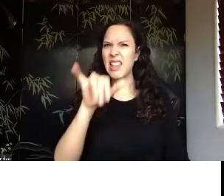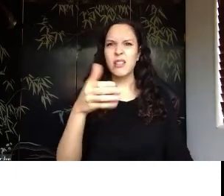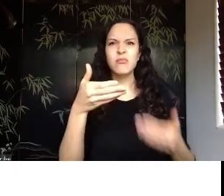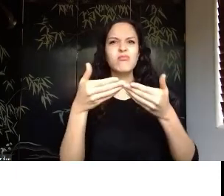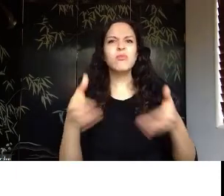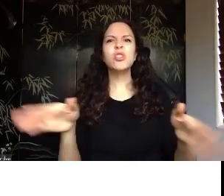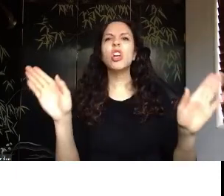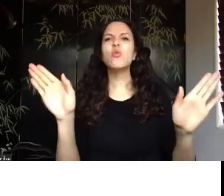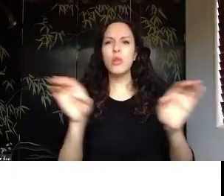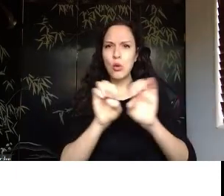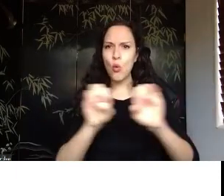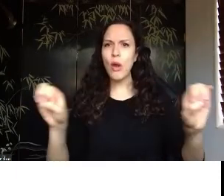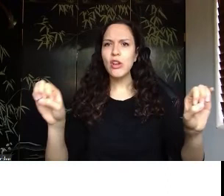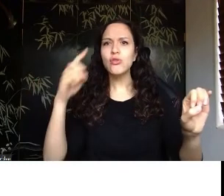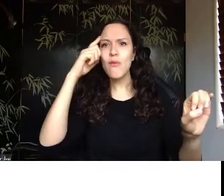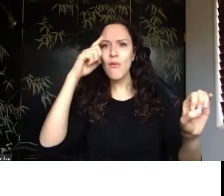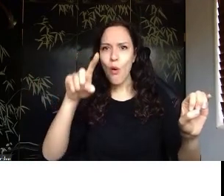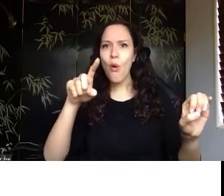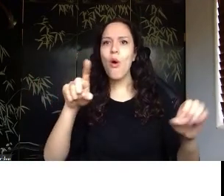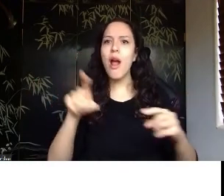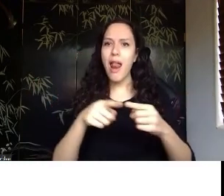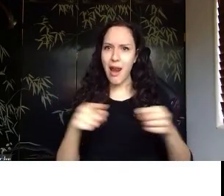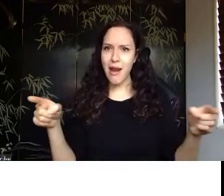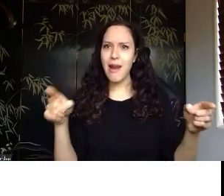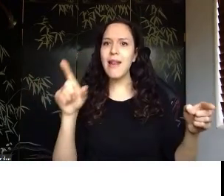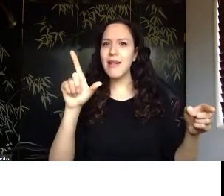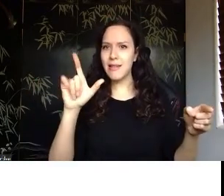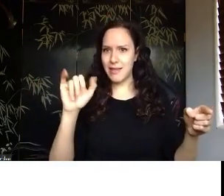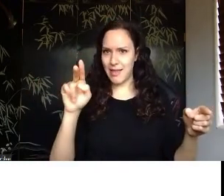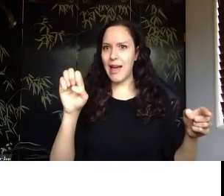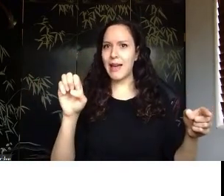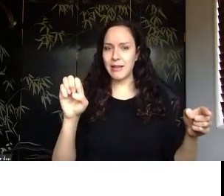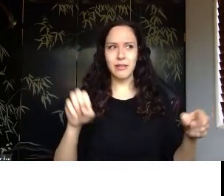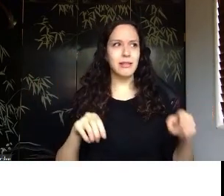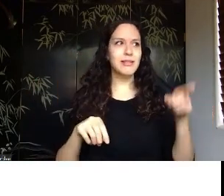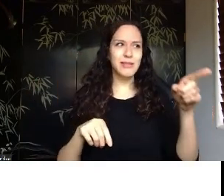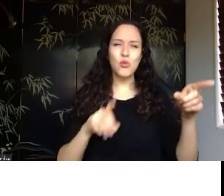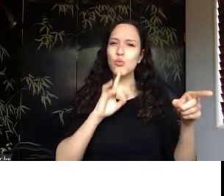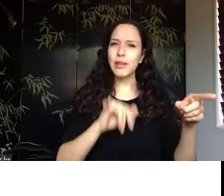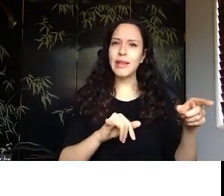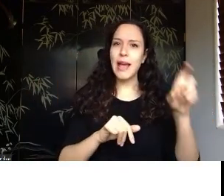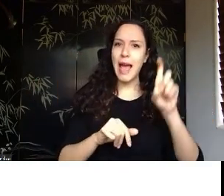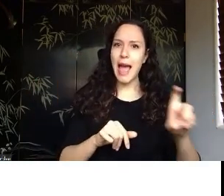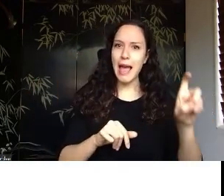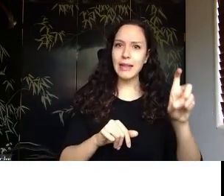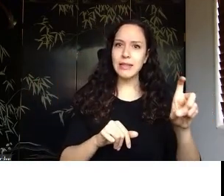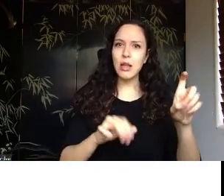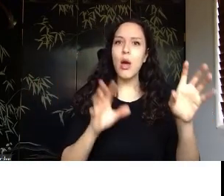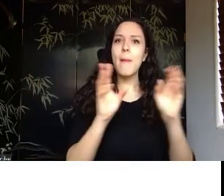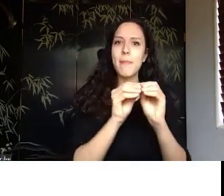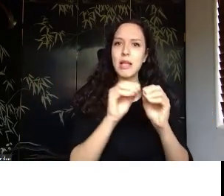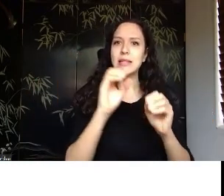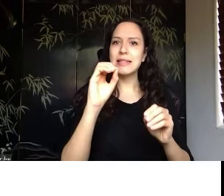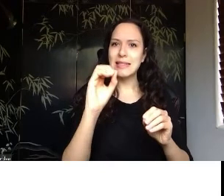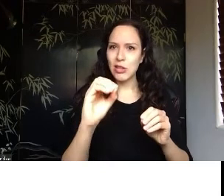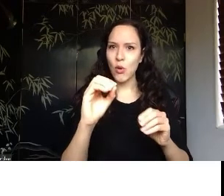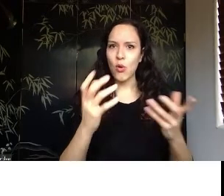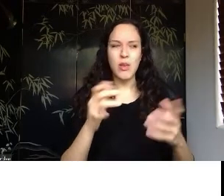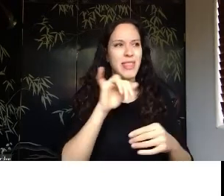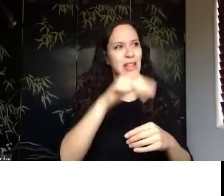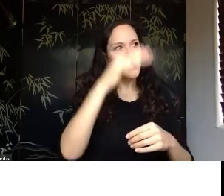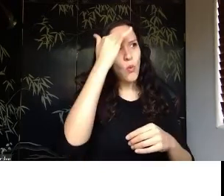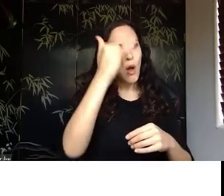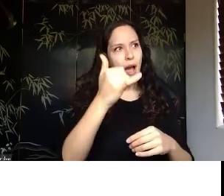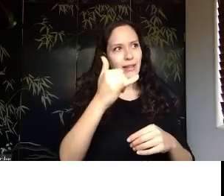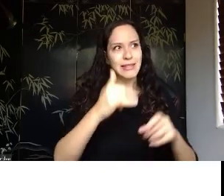line. Okay, and it really is, it's y equals x plus 0 because it's plus nothing. So that's why it just writes plus